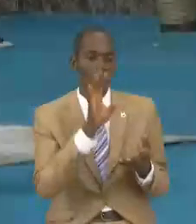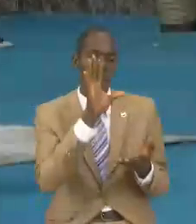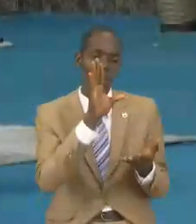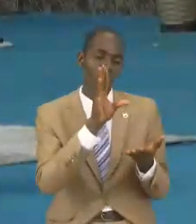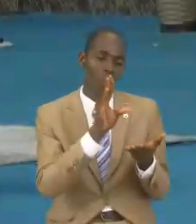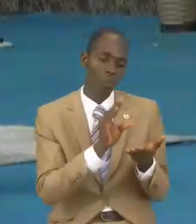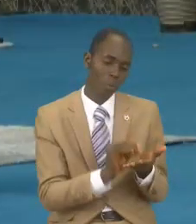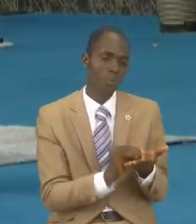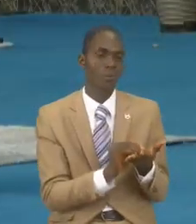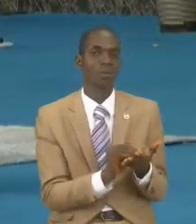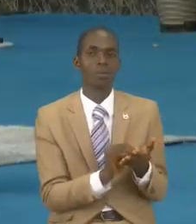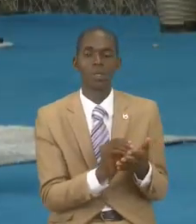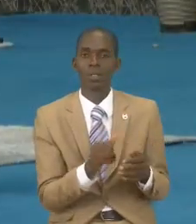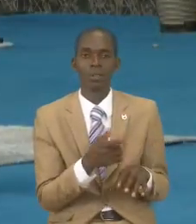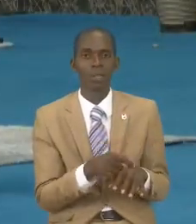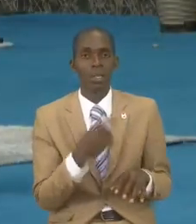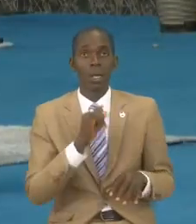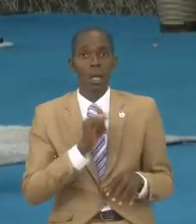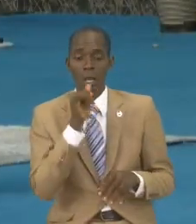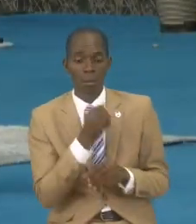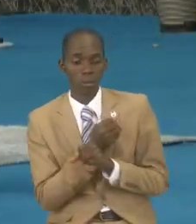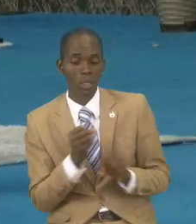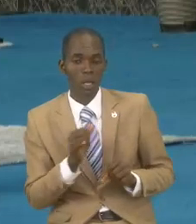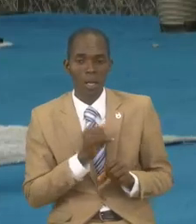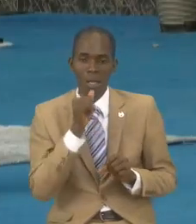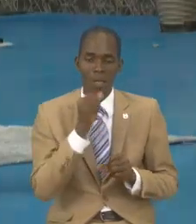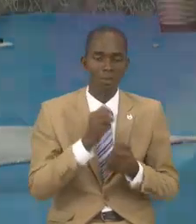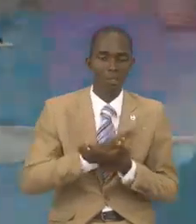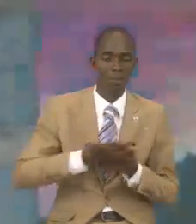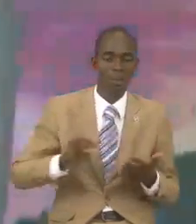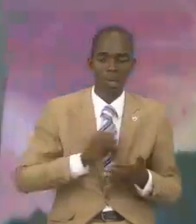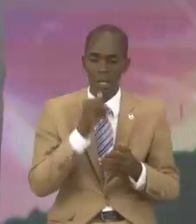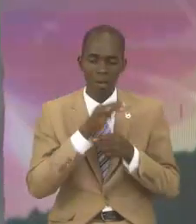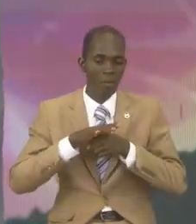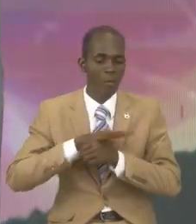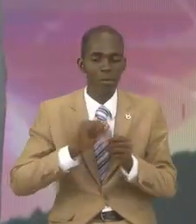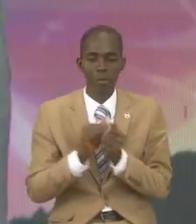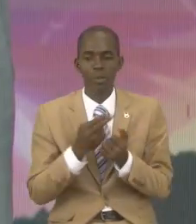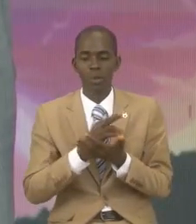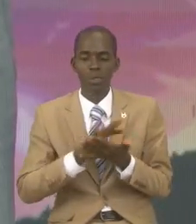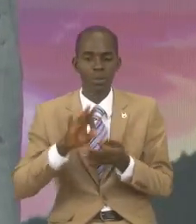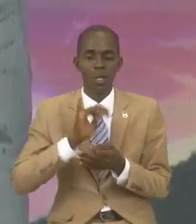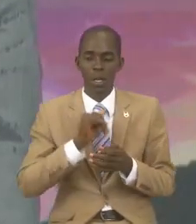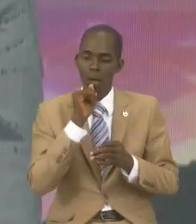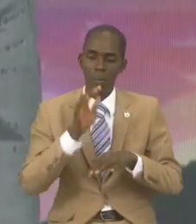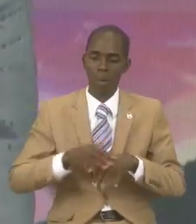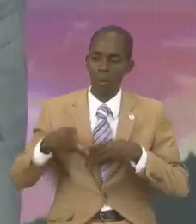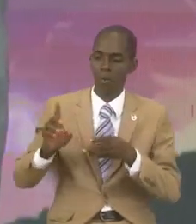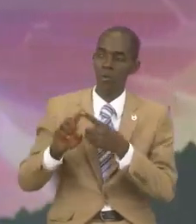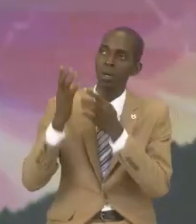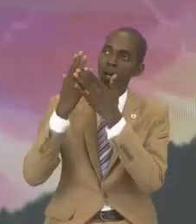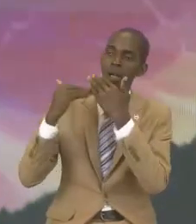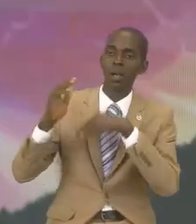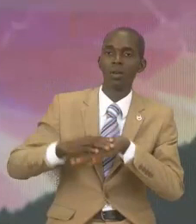I'm saved. I'm sanctified. I'm filled with the Holy Ghost. I am on my way to heaven.